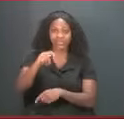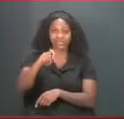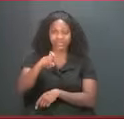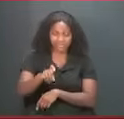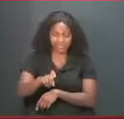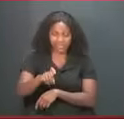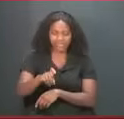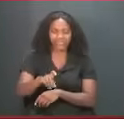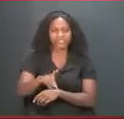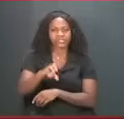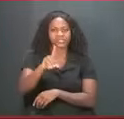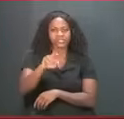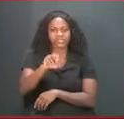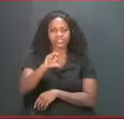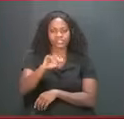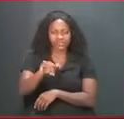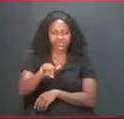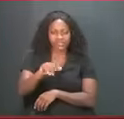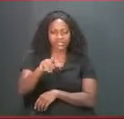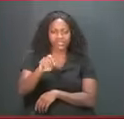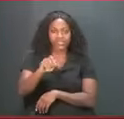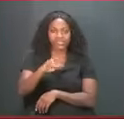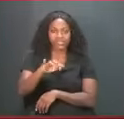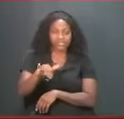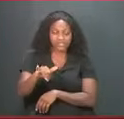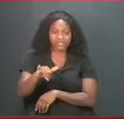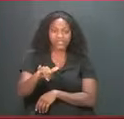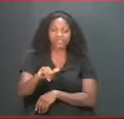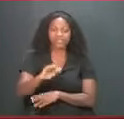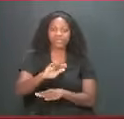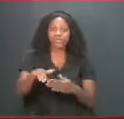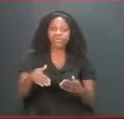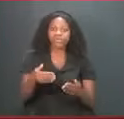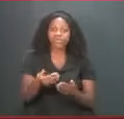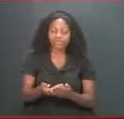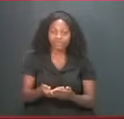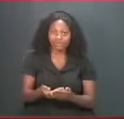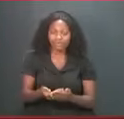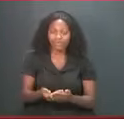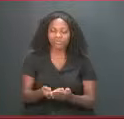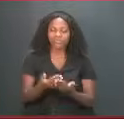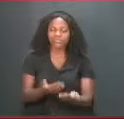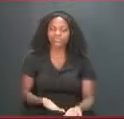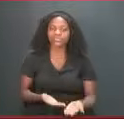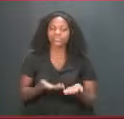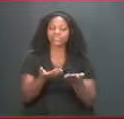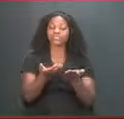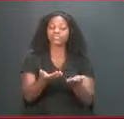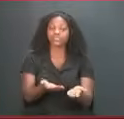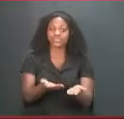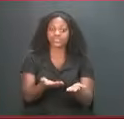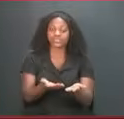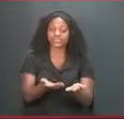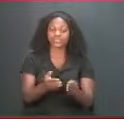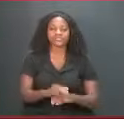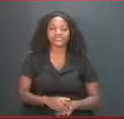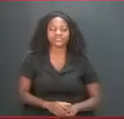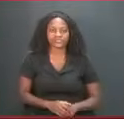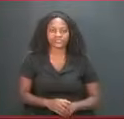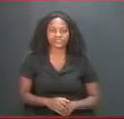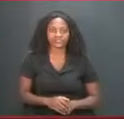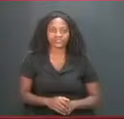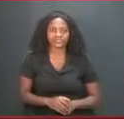taxes, and levies are accordingly referred to the